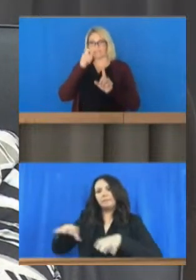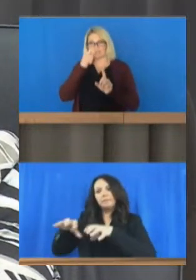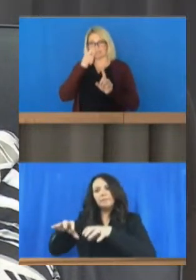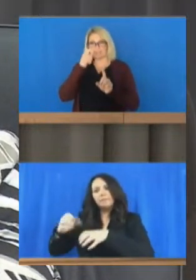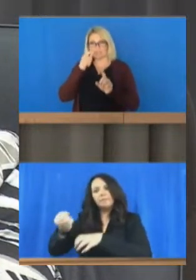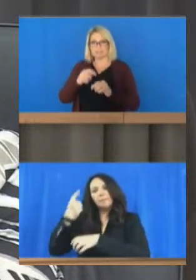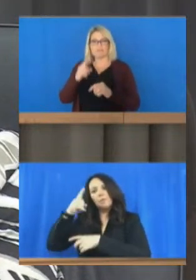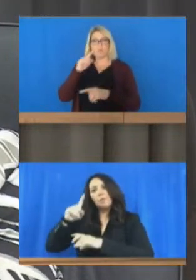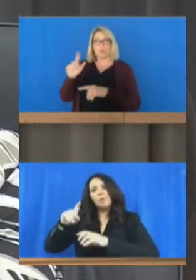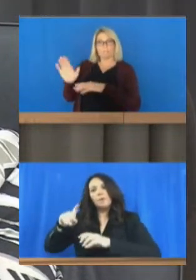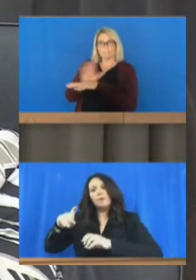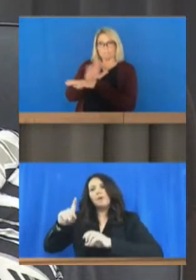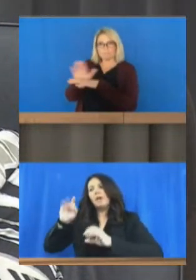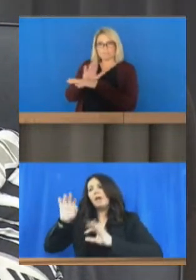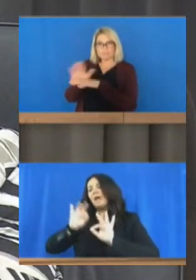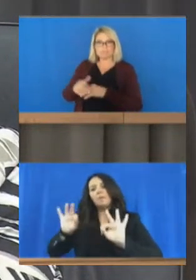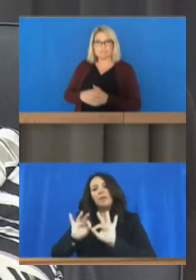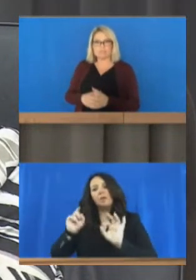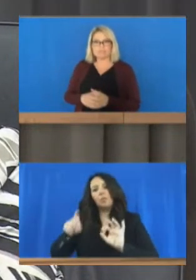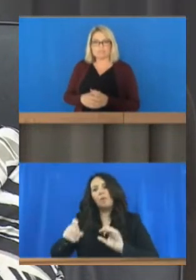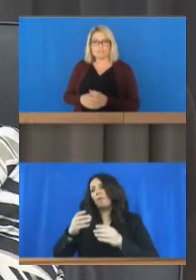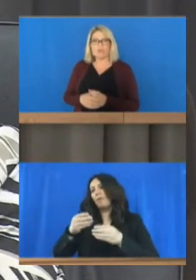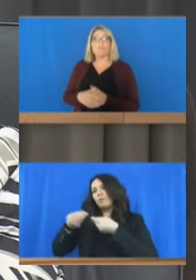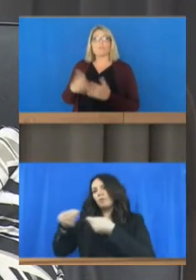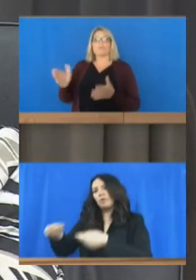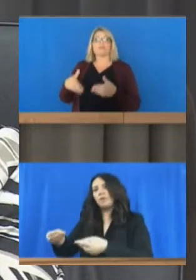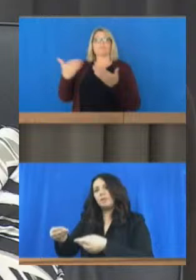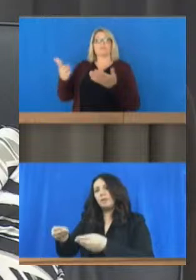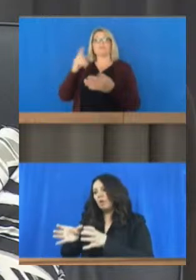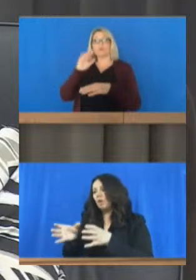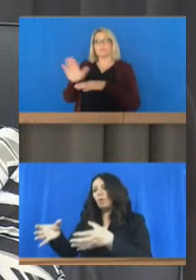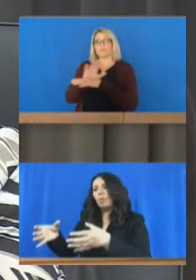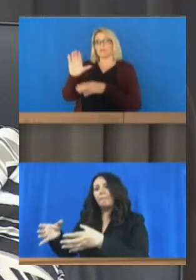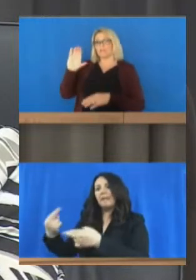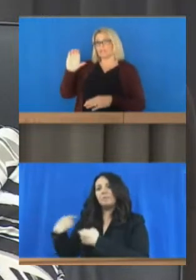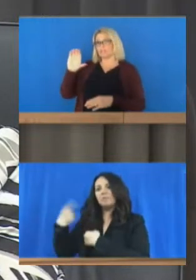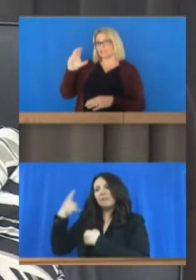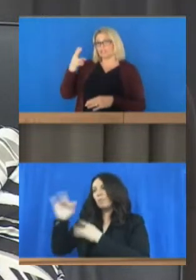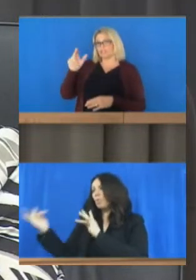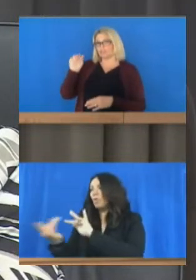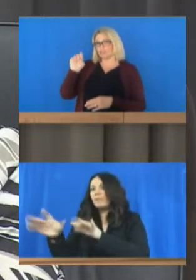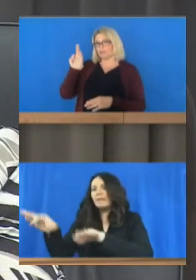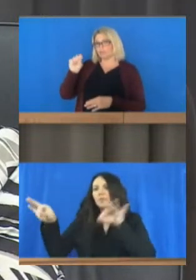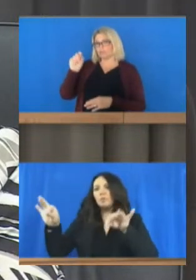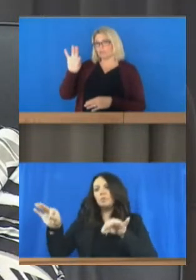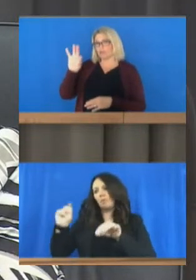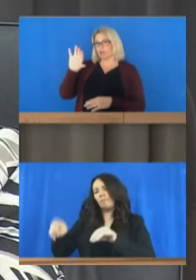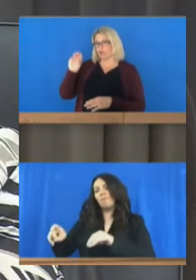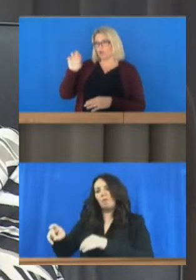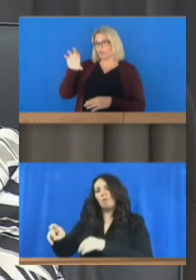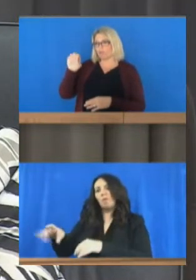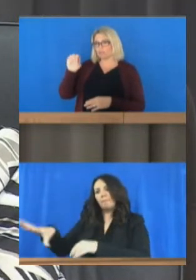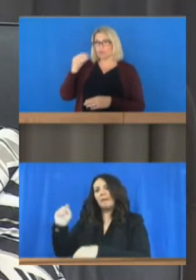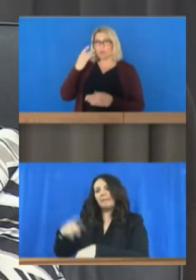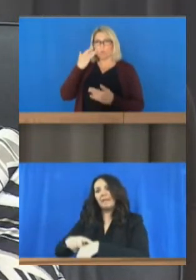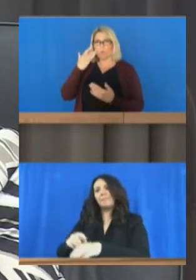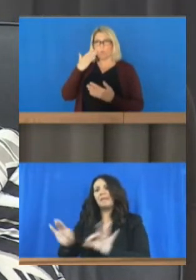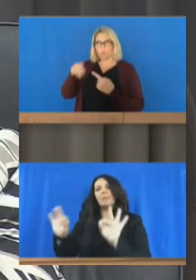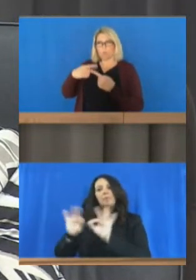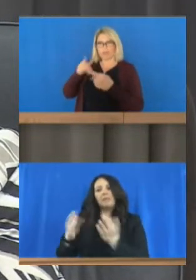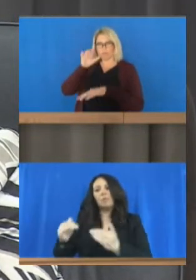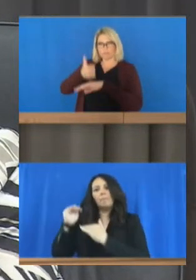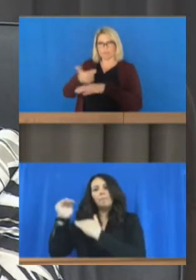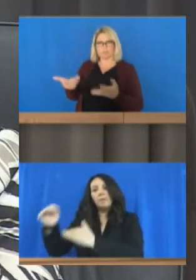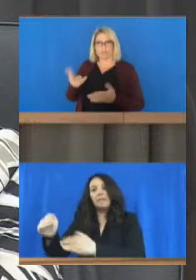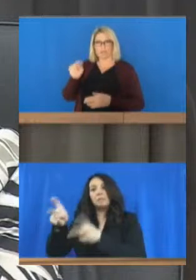that are in the hands of certain businesses would be the screening kind, although I am aware that there could be a business that is interested in doing the